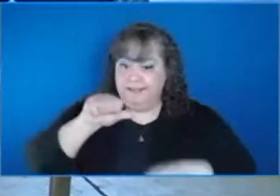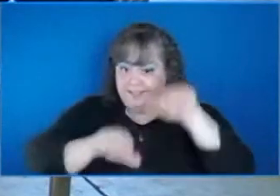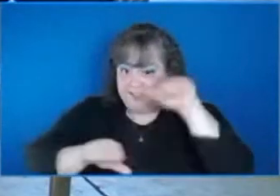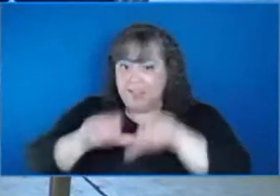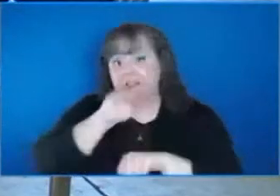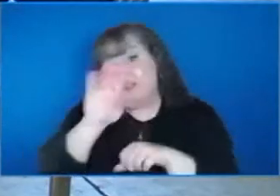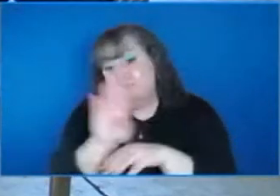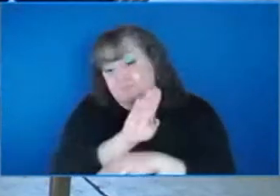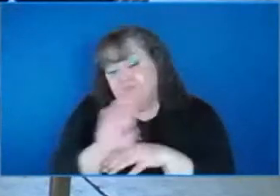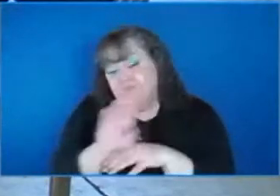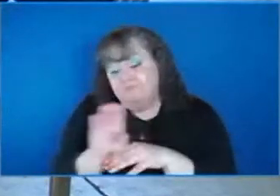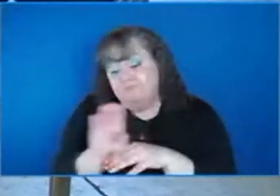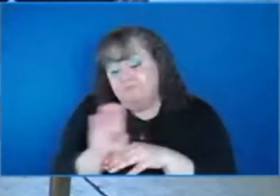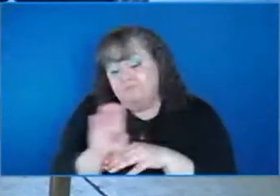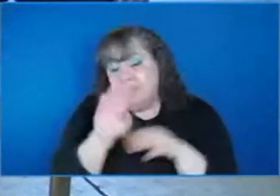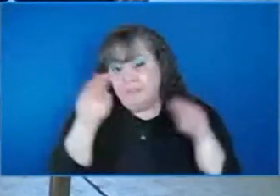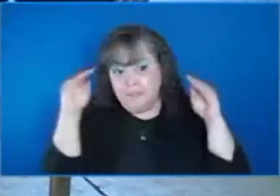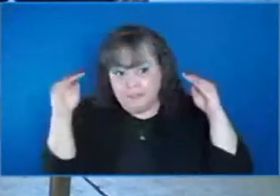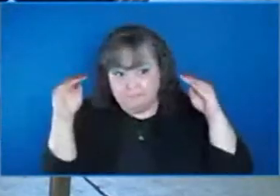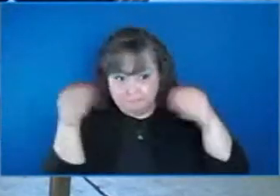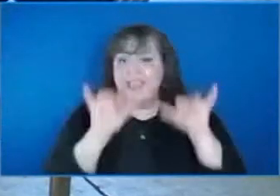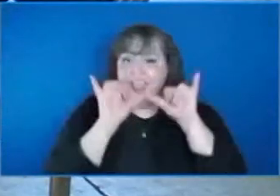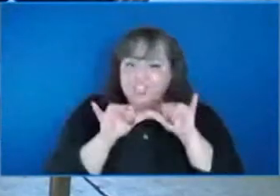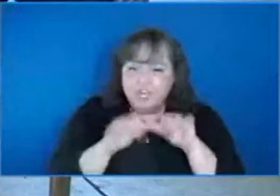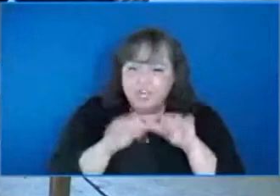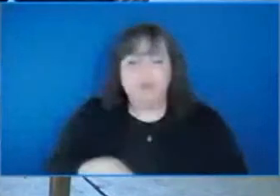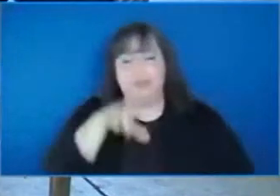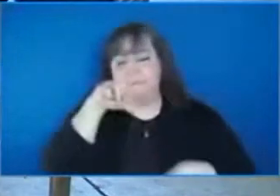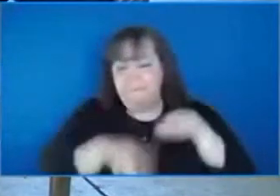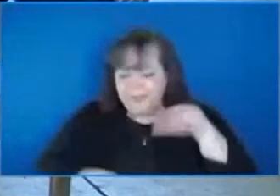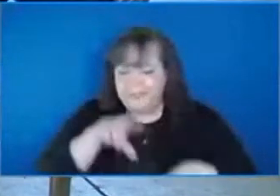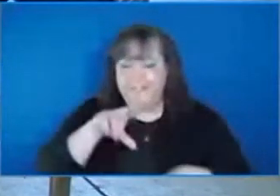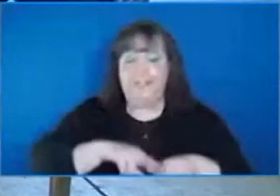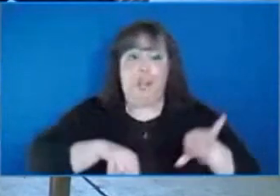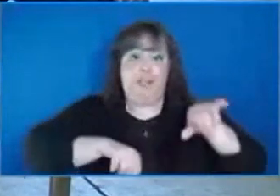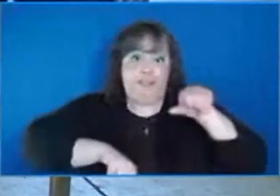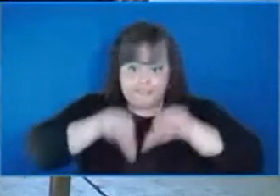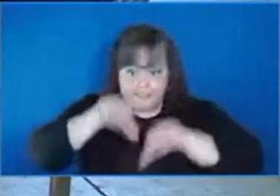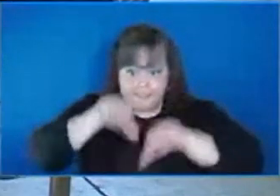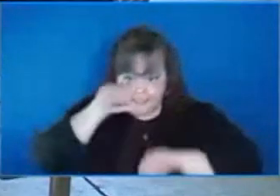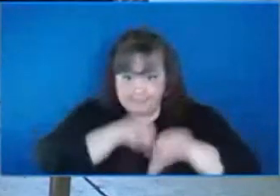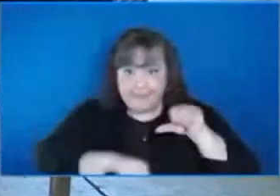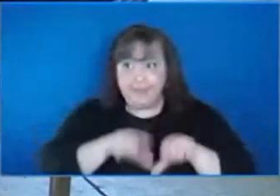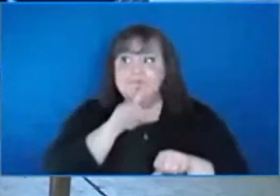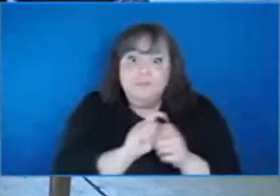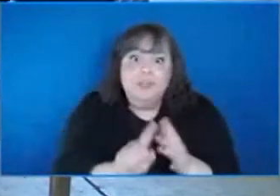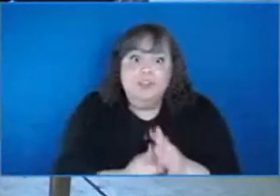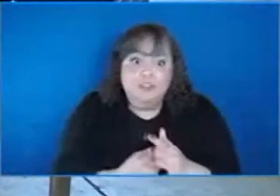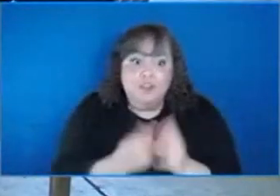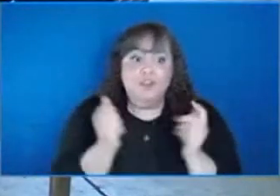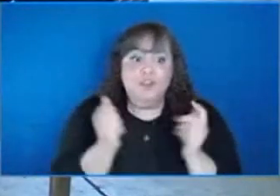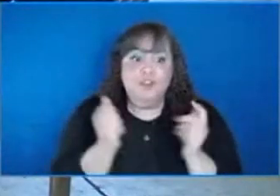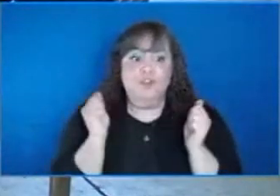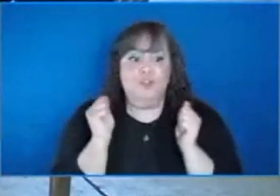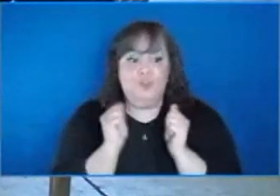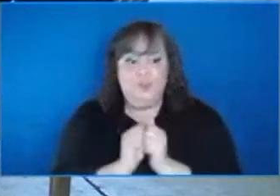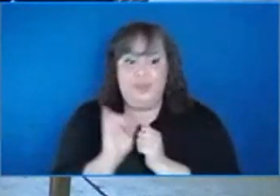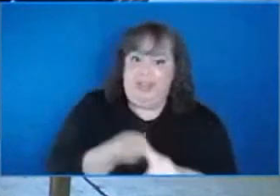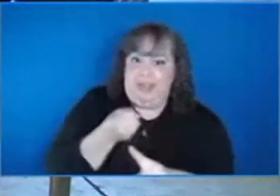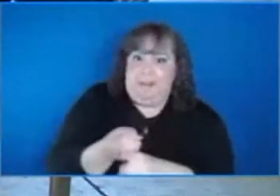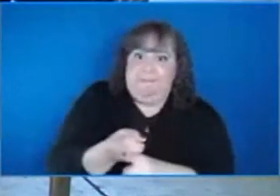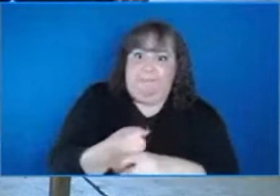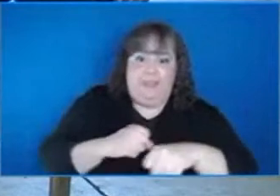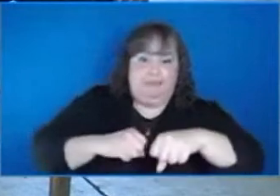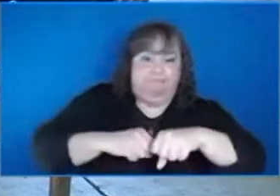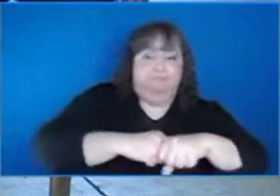right. Engineering, building, and then the science that really starts with, you know, with that impact. Yeah, so I've been on